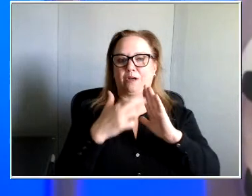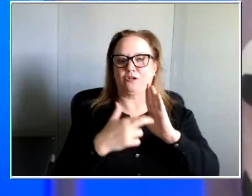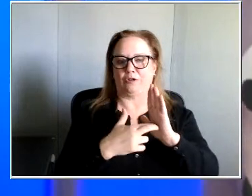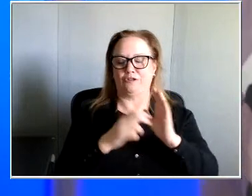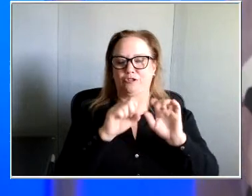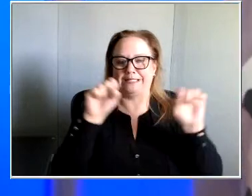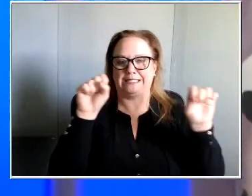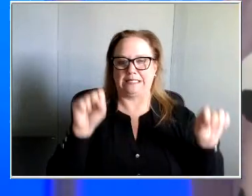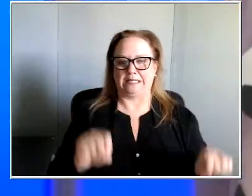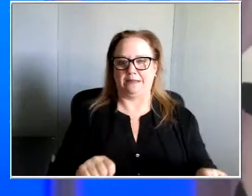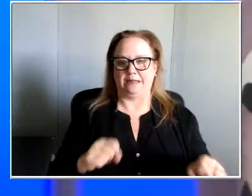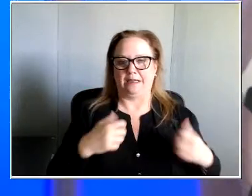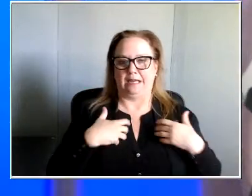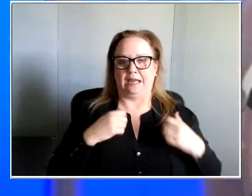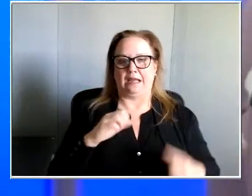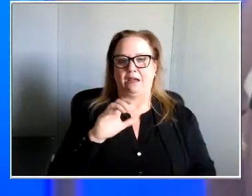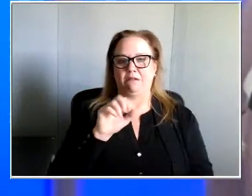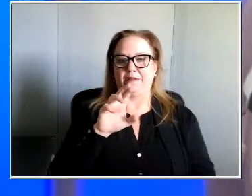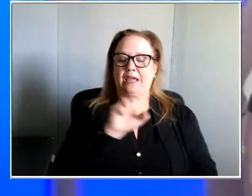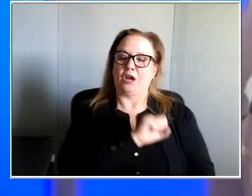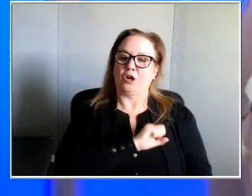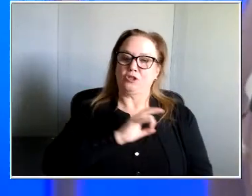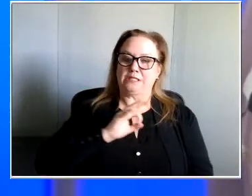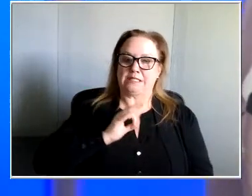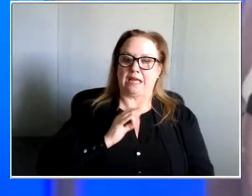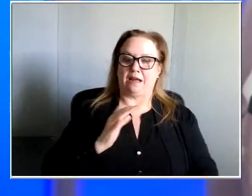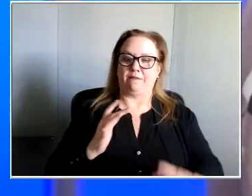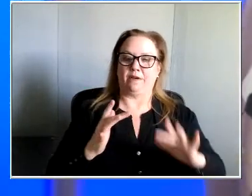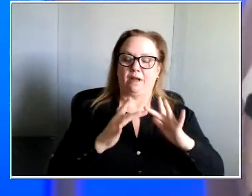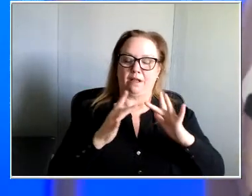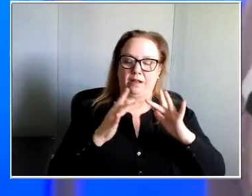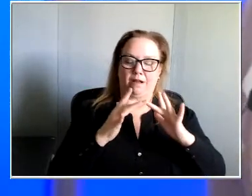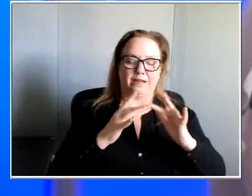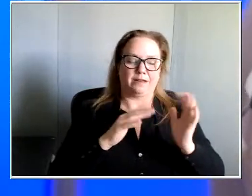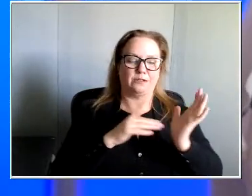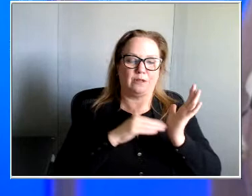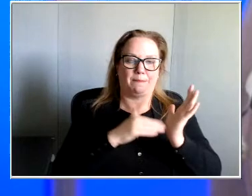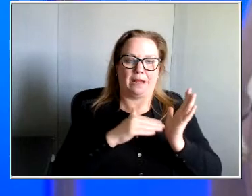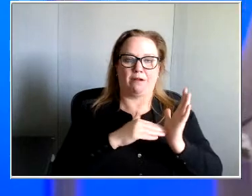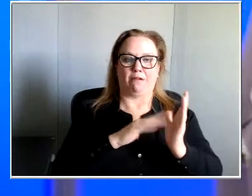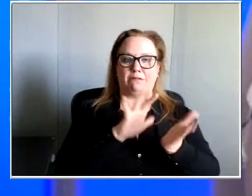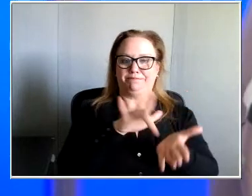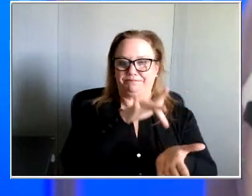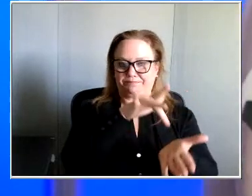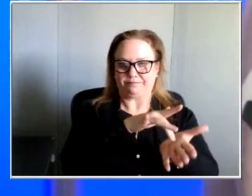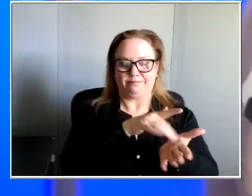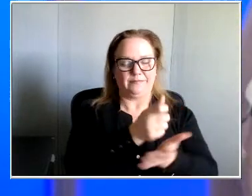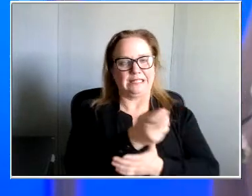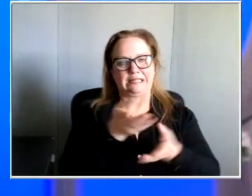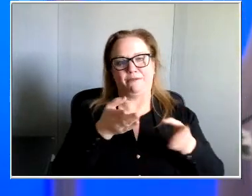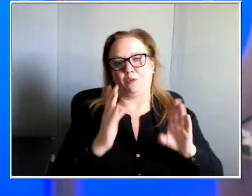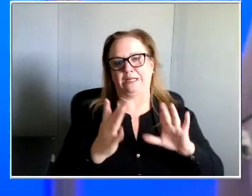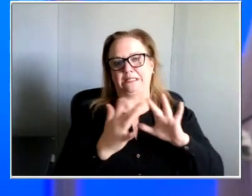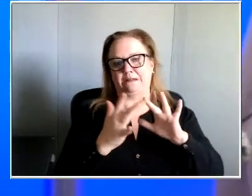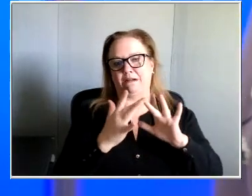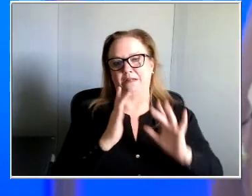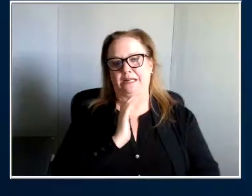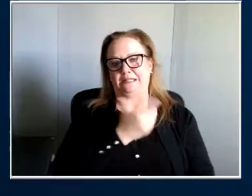system. Healthcare staff can refer to us via the medical record as well. So several ways to get to